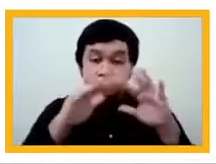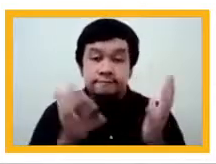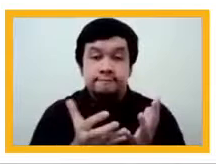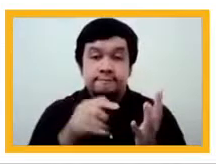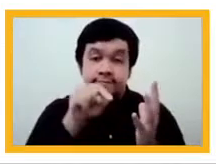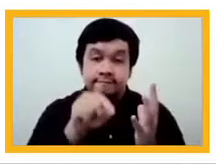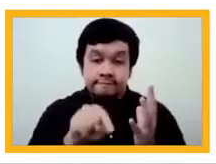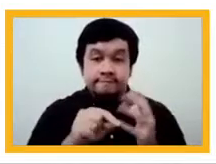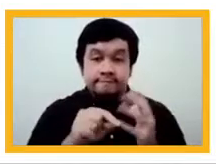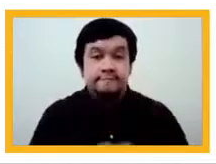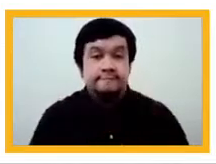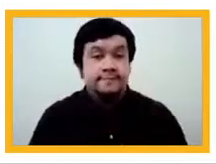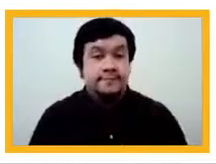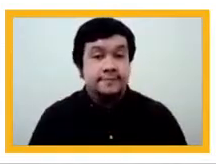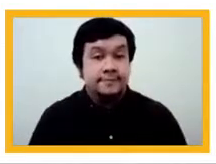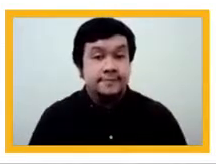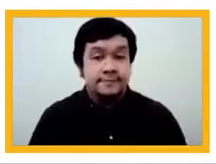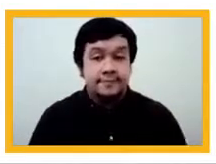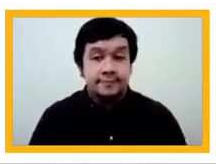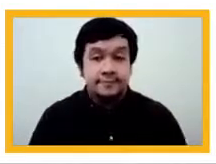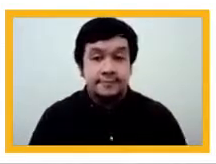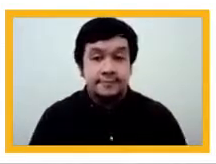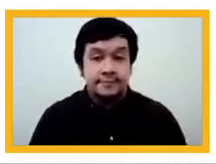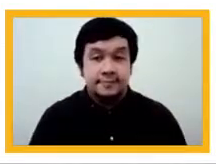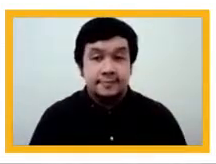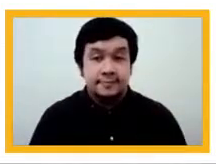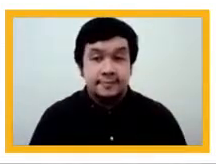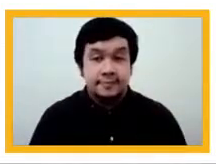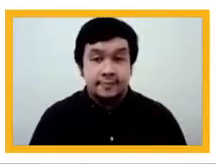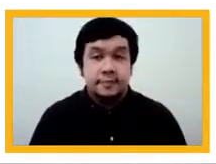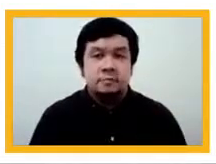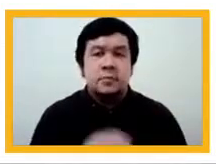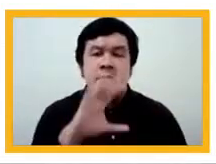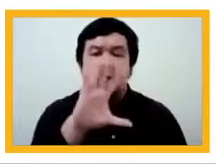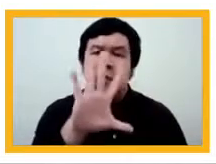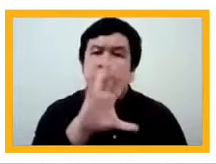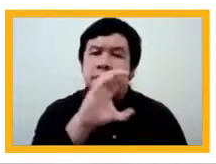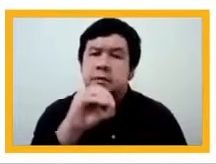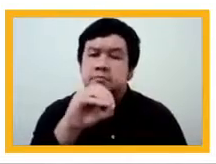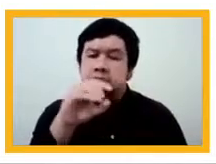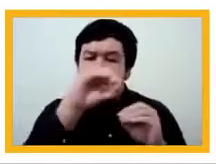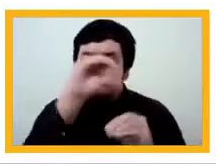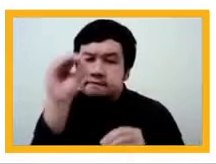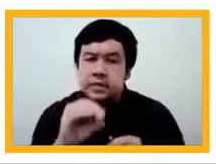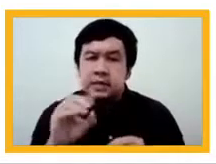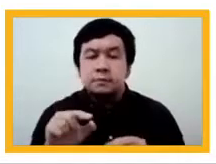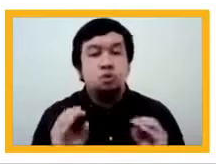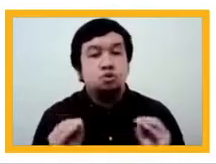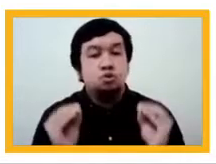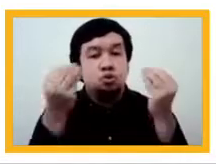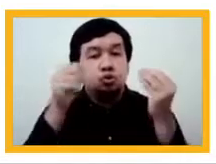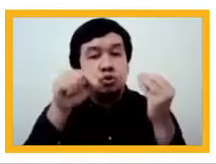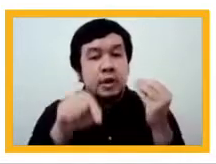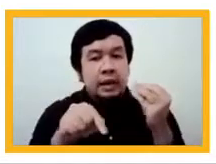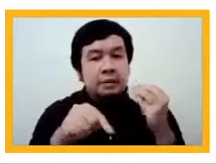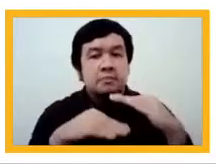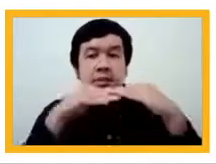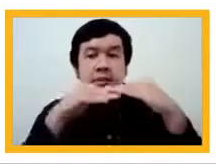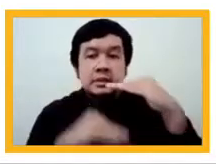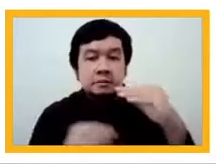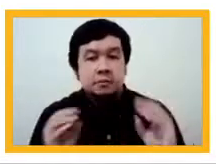50% of the young people and the employers is that or less than 50% of the young people and the employers says